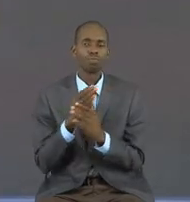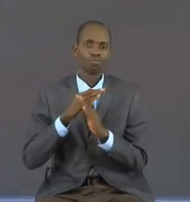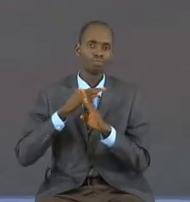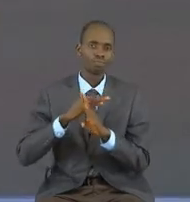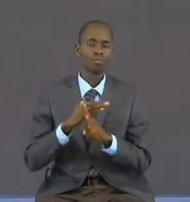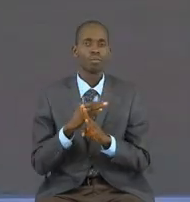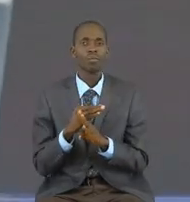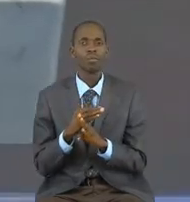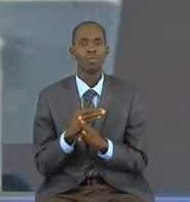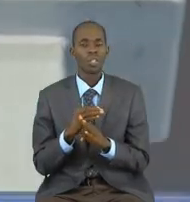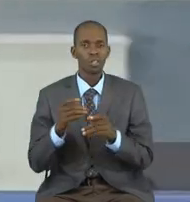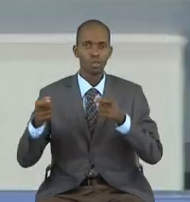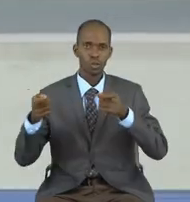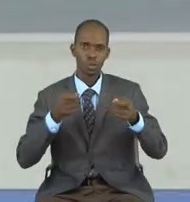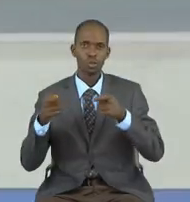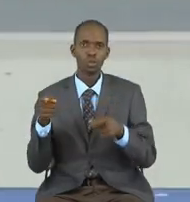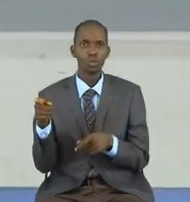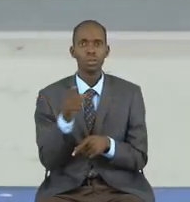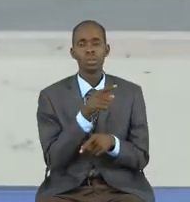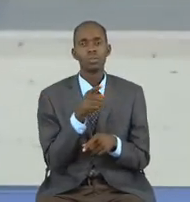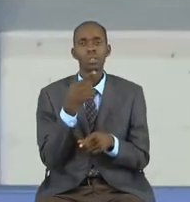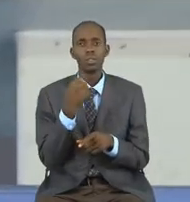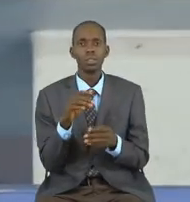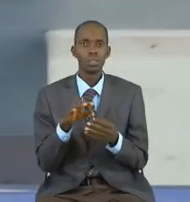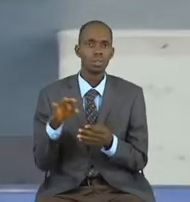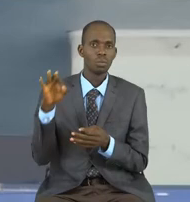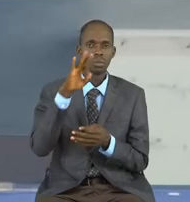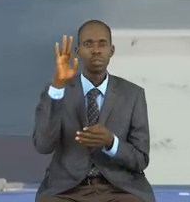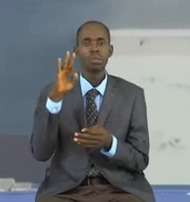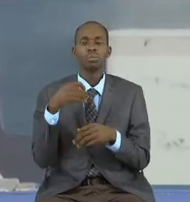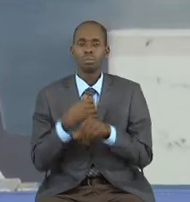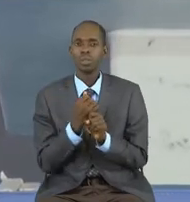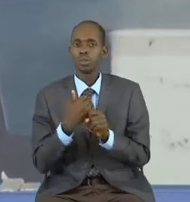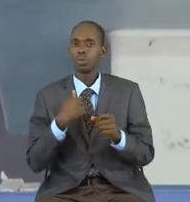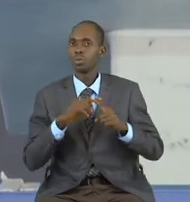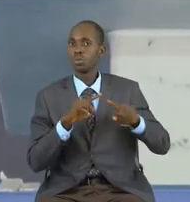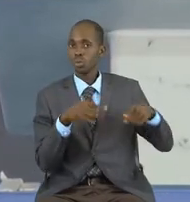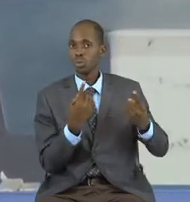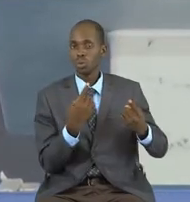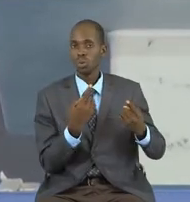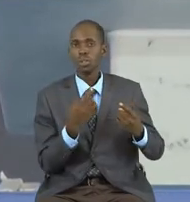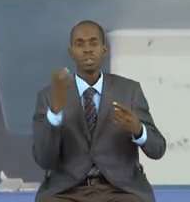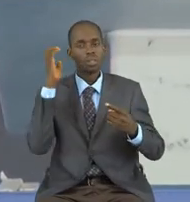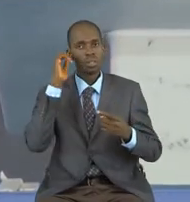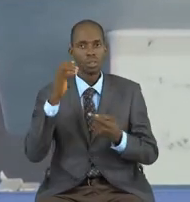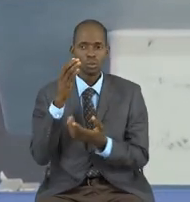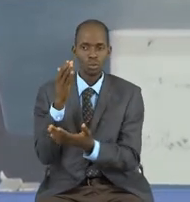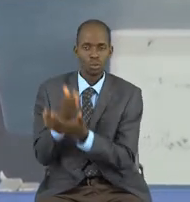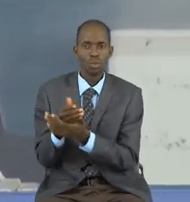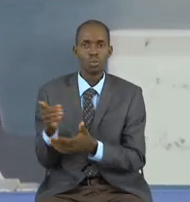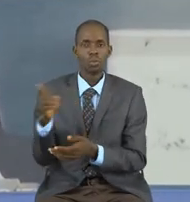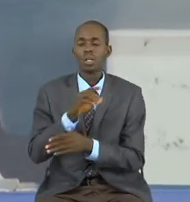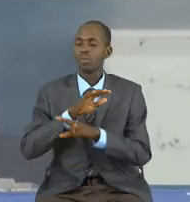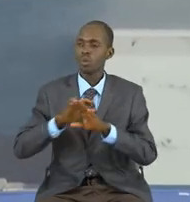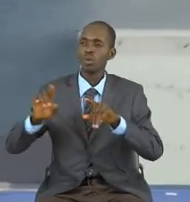controlled them. The Spirit bid me go. He constrained them. Don't go